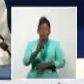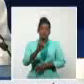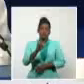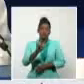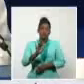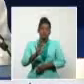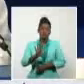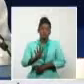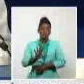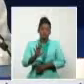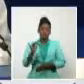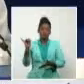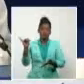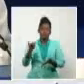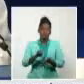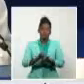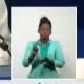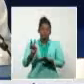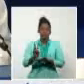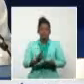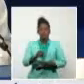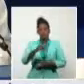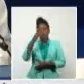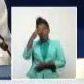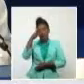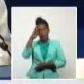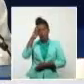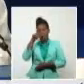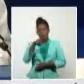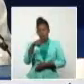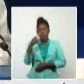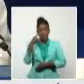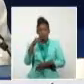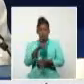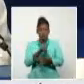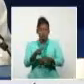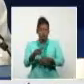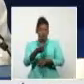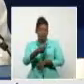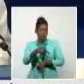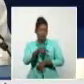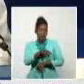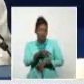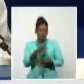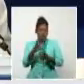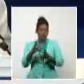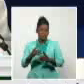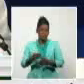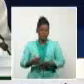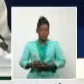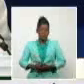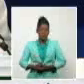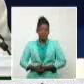6,527 immigrants cifra muy similar and 4,268 foreigners, for a total of